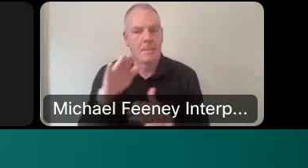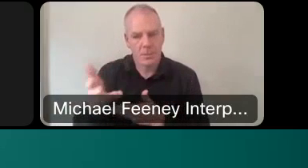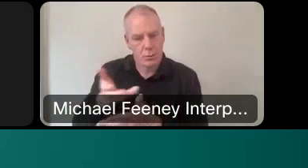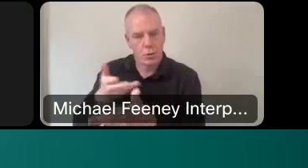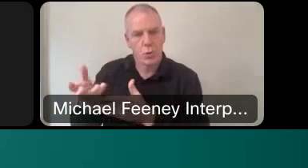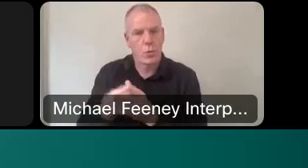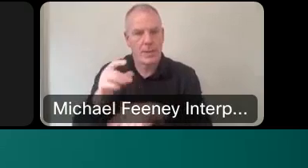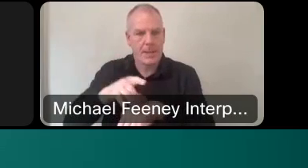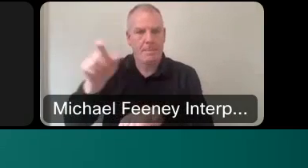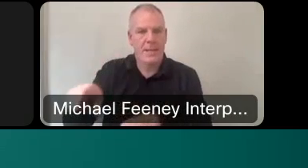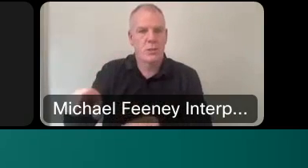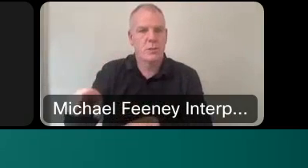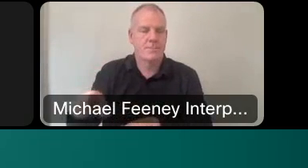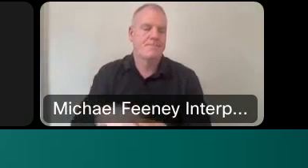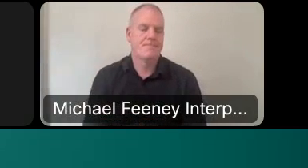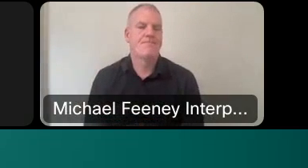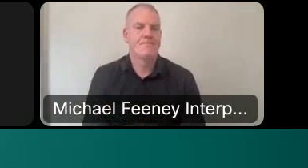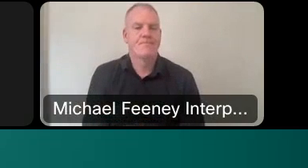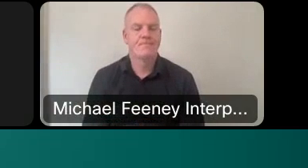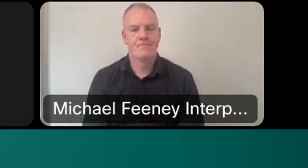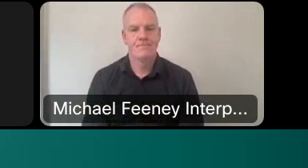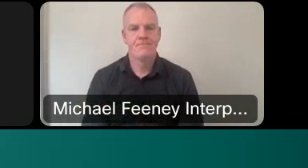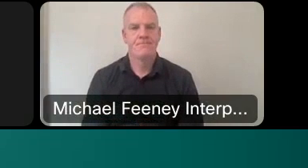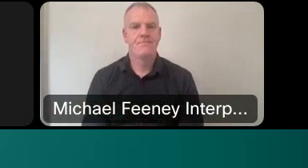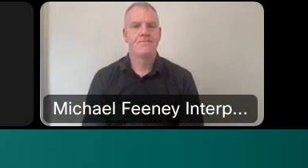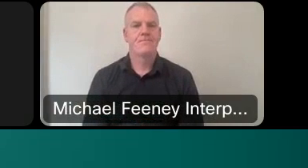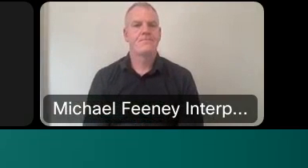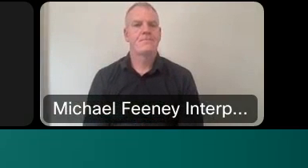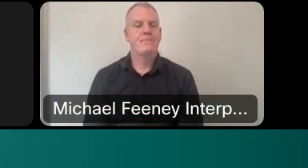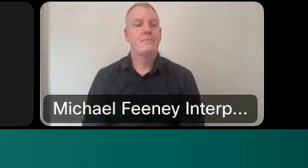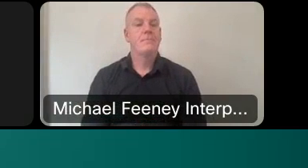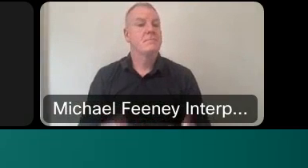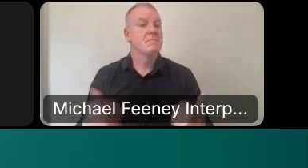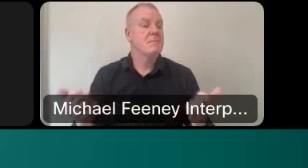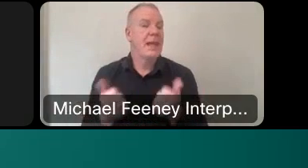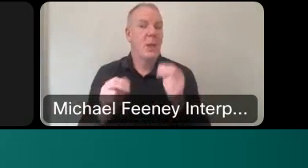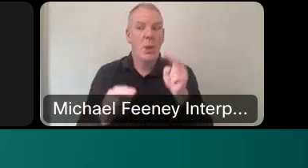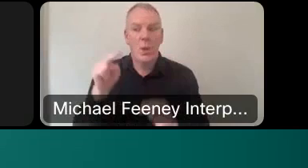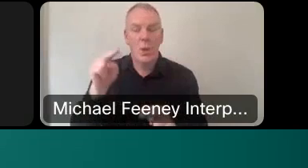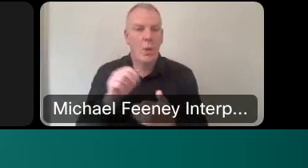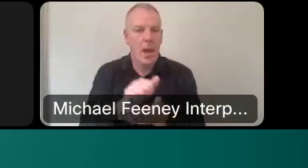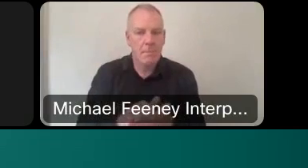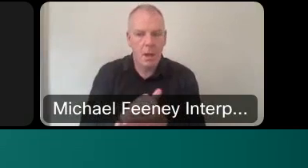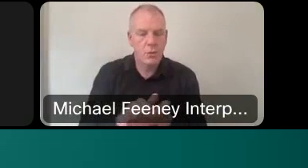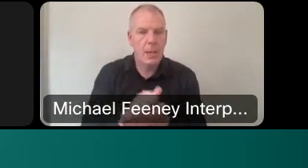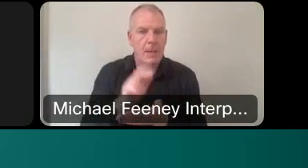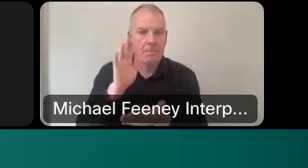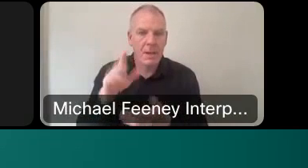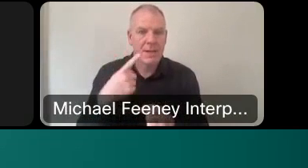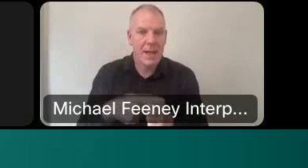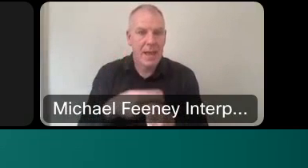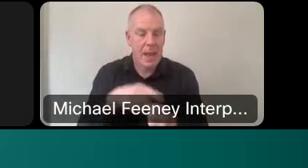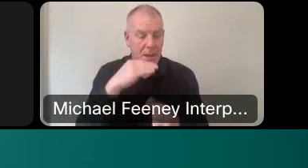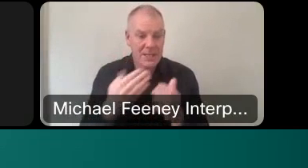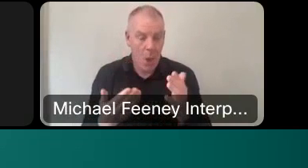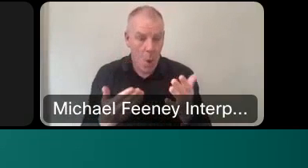with the patient or relevant person as well. Also, if there's any new apology that is required as a result of the